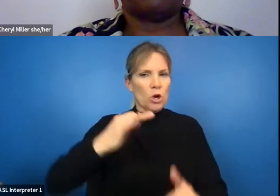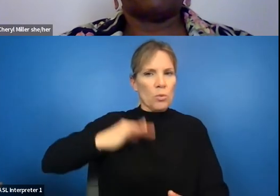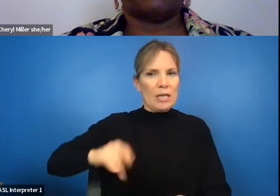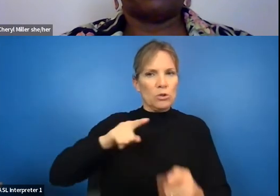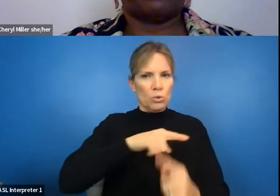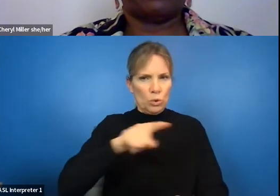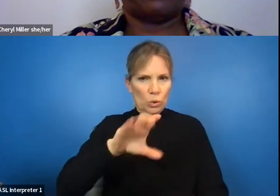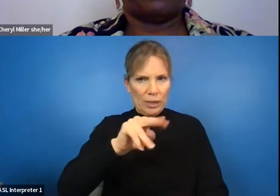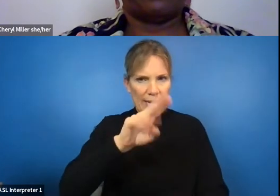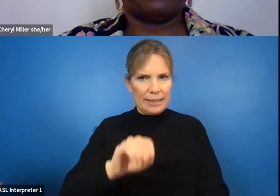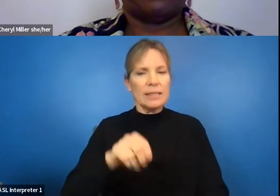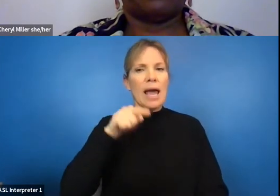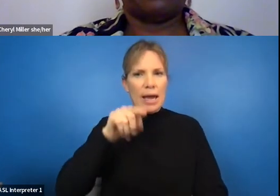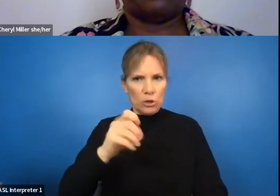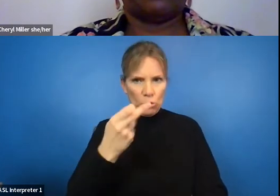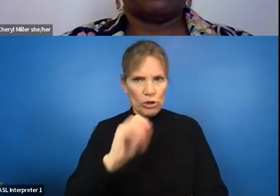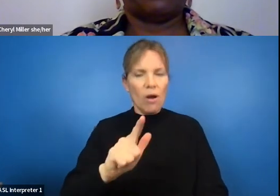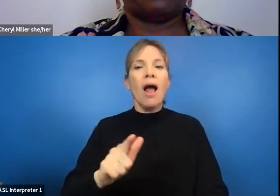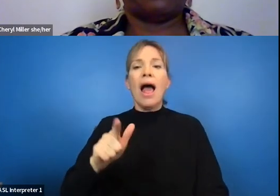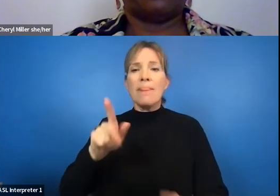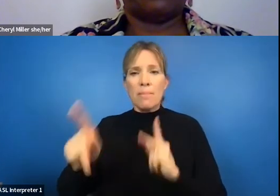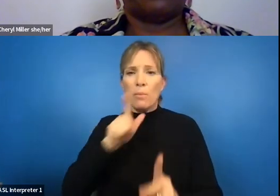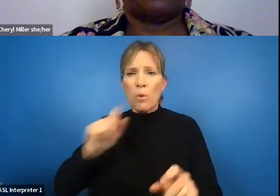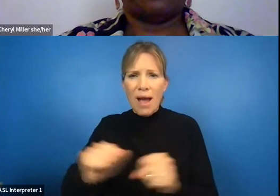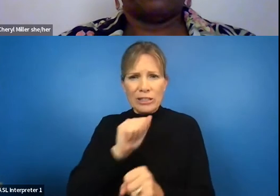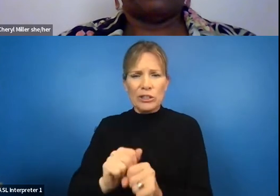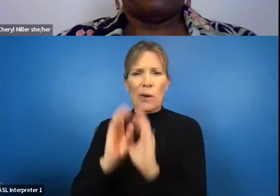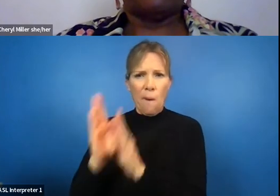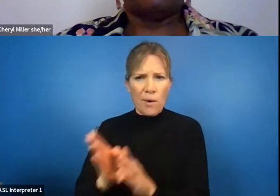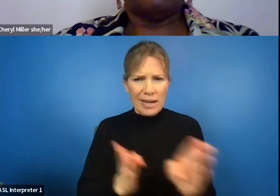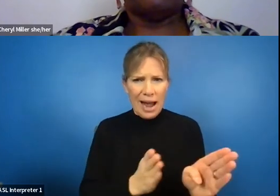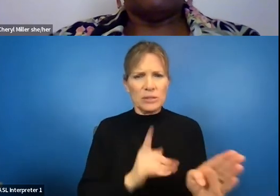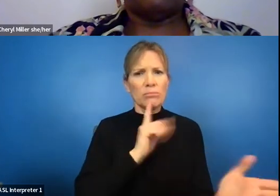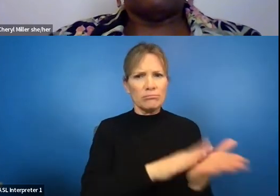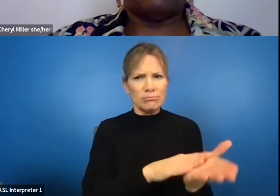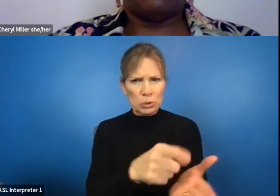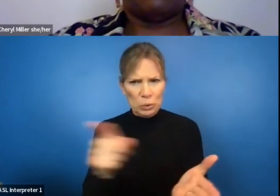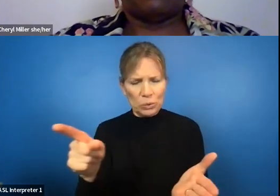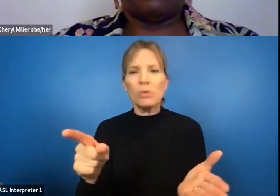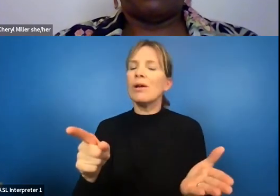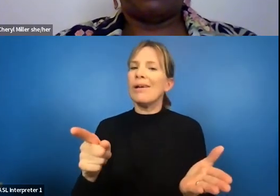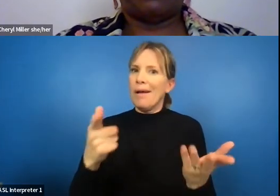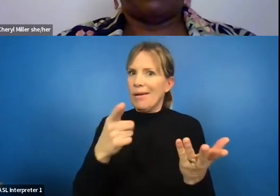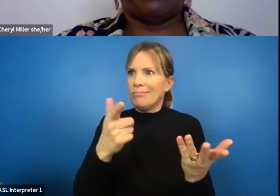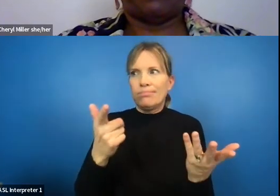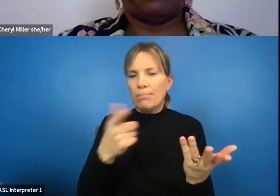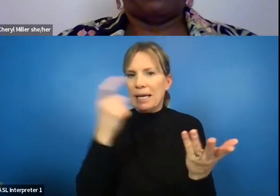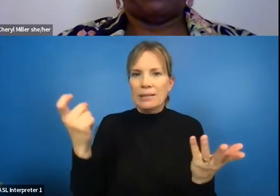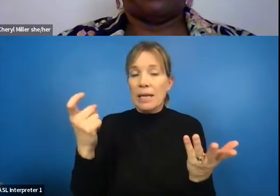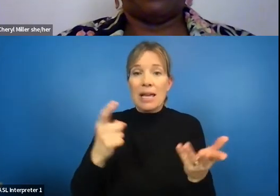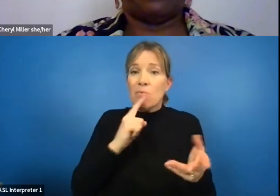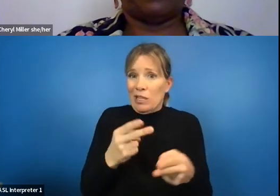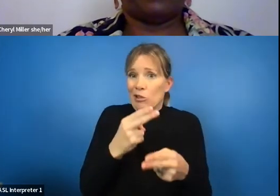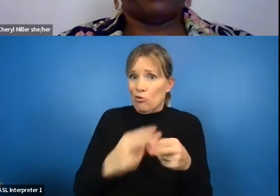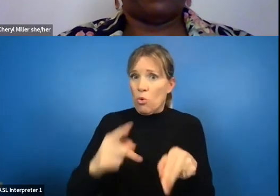you, Candace, and Cheryl, and to the folks who actually organized in what has been, you know, at least in the relative short